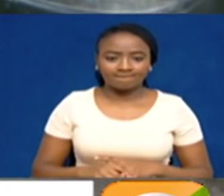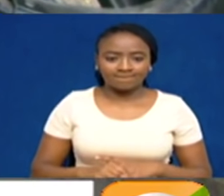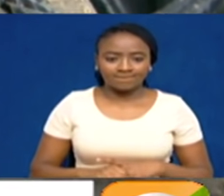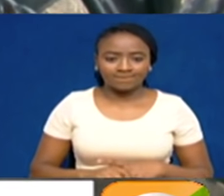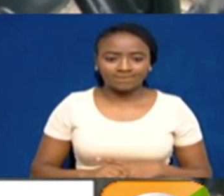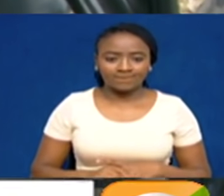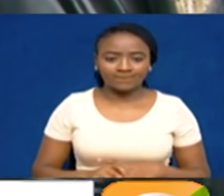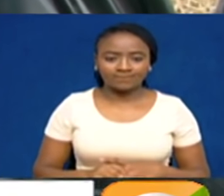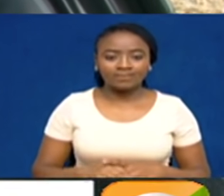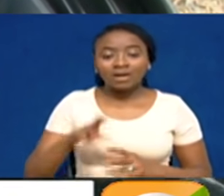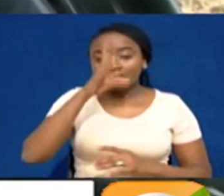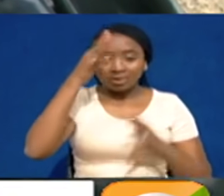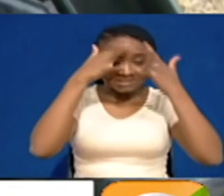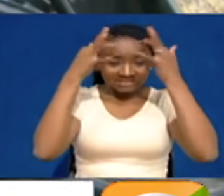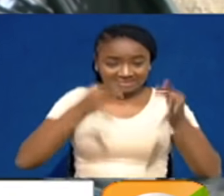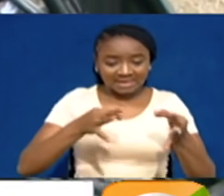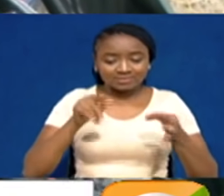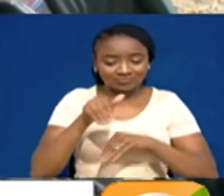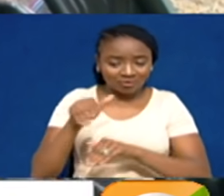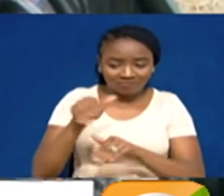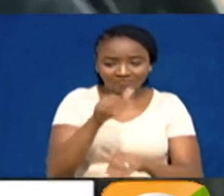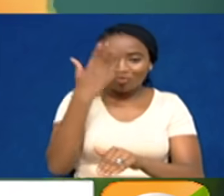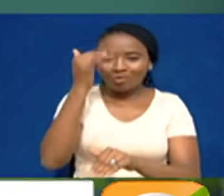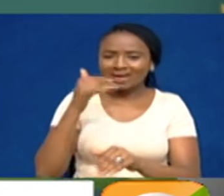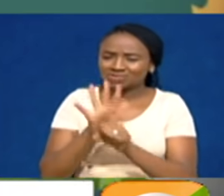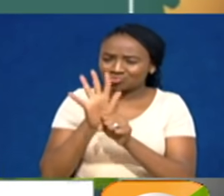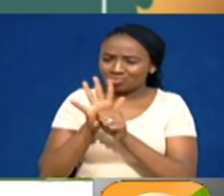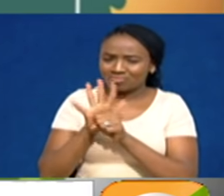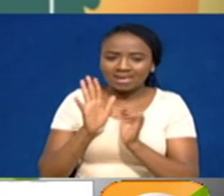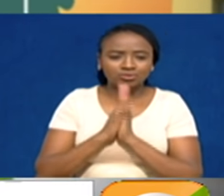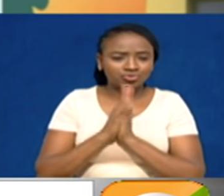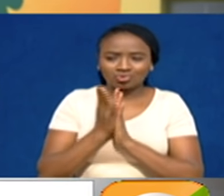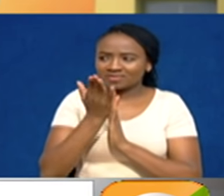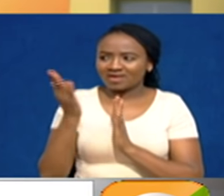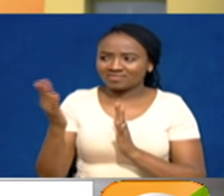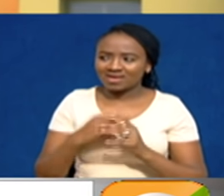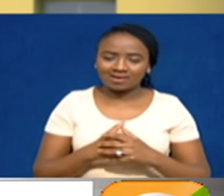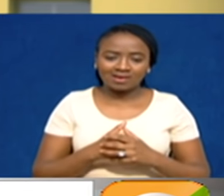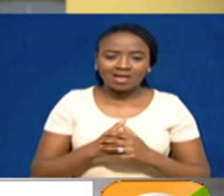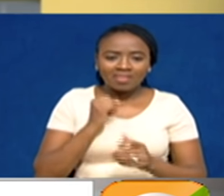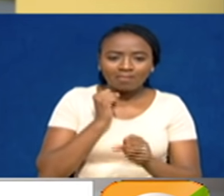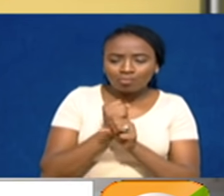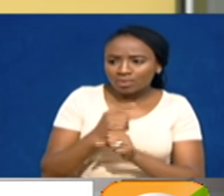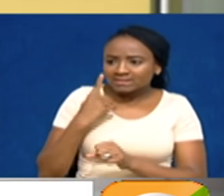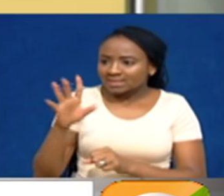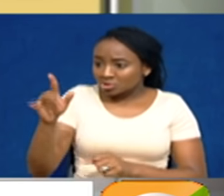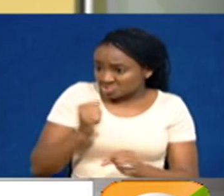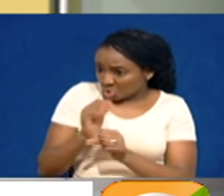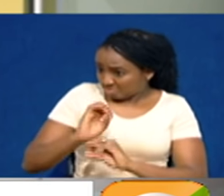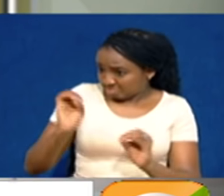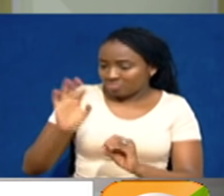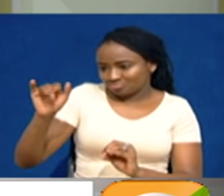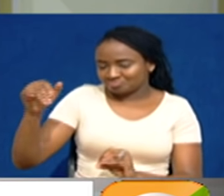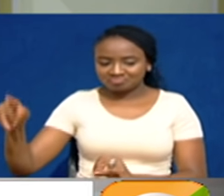and creditors who had fallen victim to a scheme where the robbers engage unemployed youths to get a motorbike on